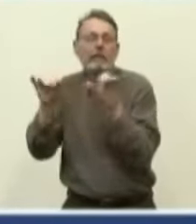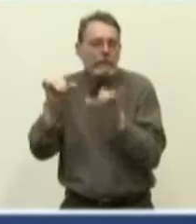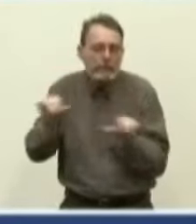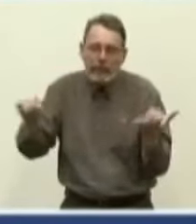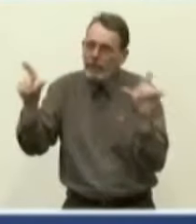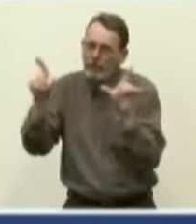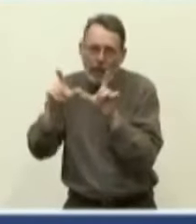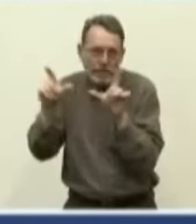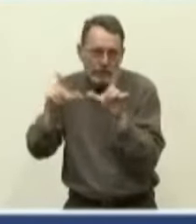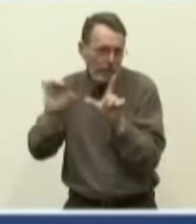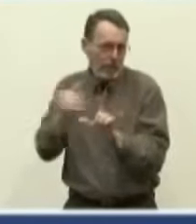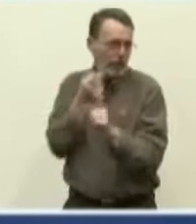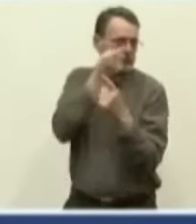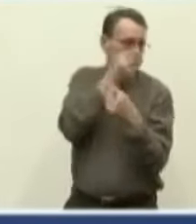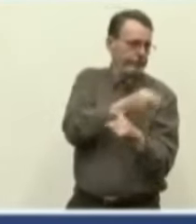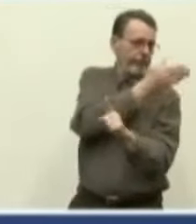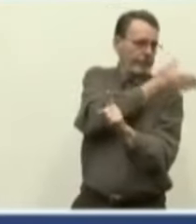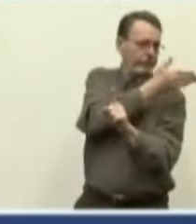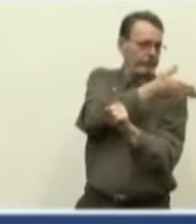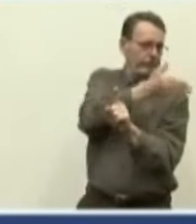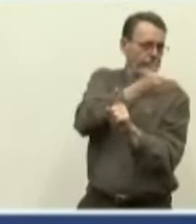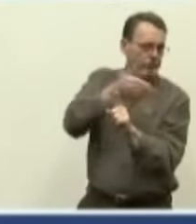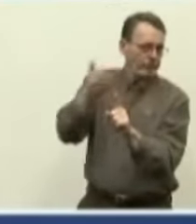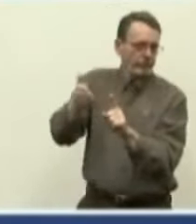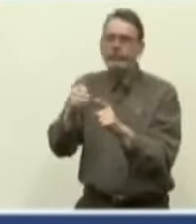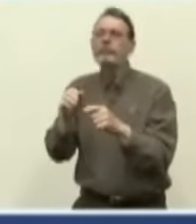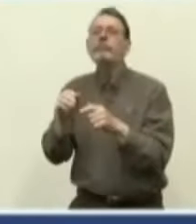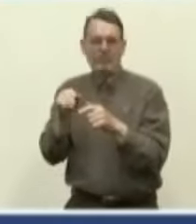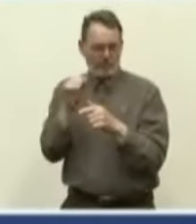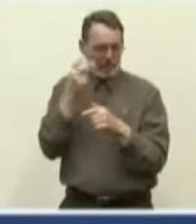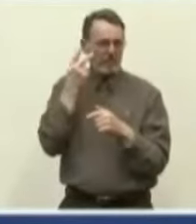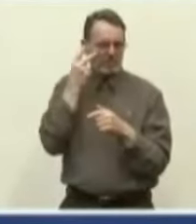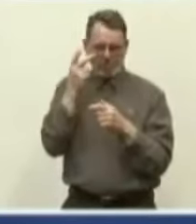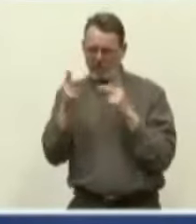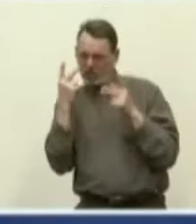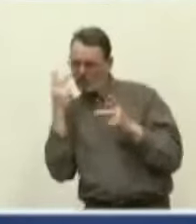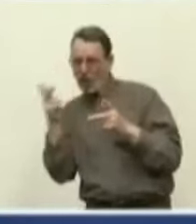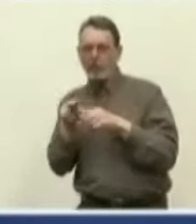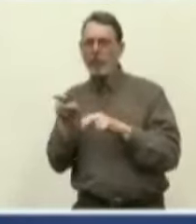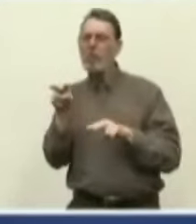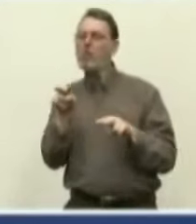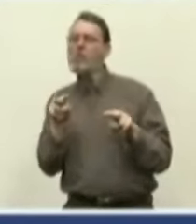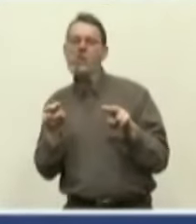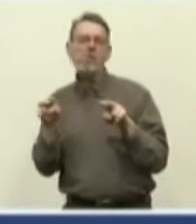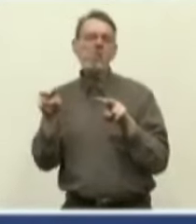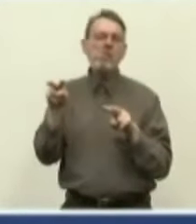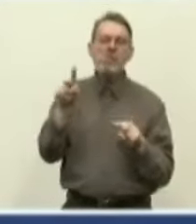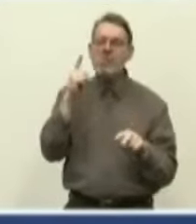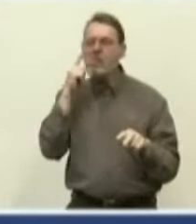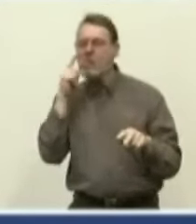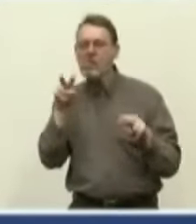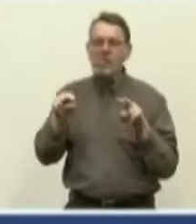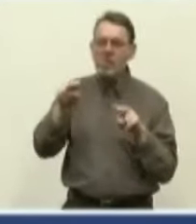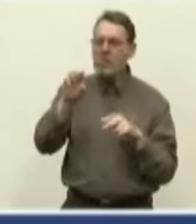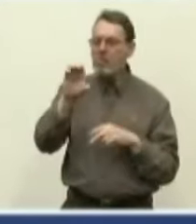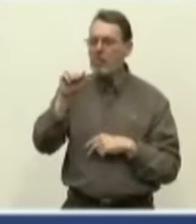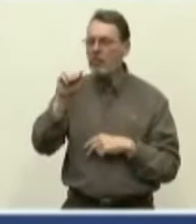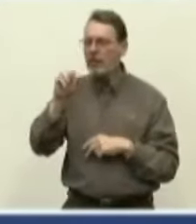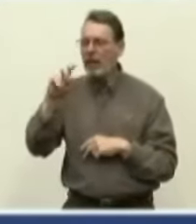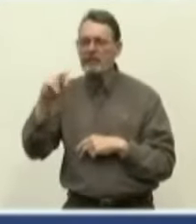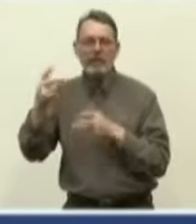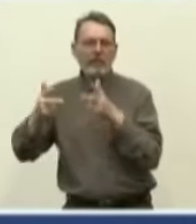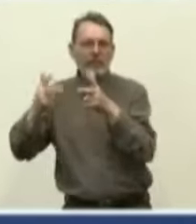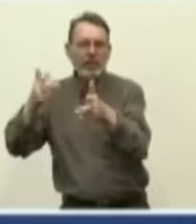as those previously reported casing vehicles in the area of Pier 35. Casing is a term commonly